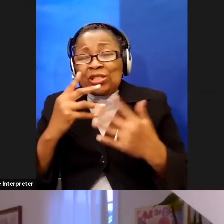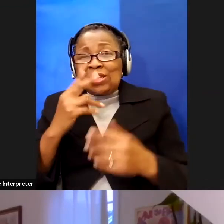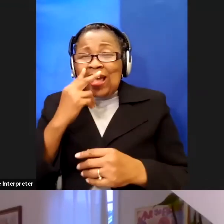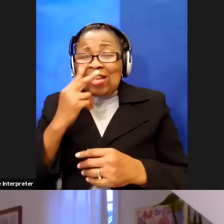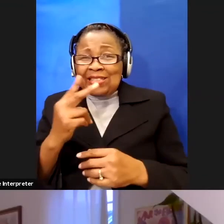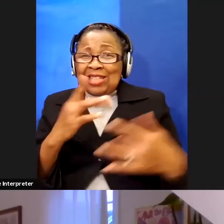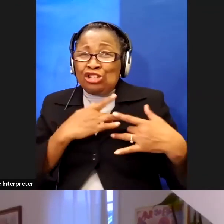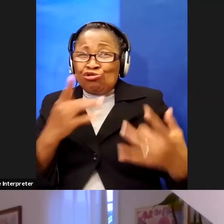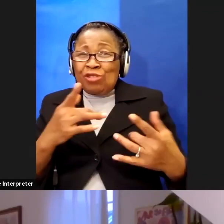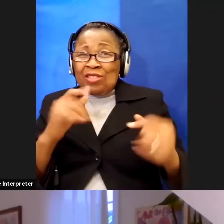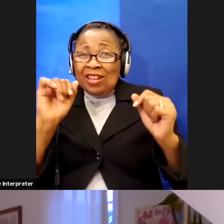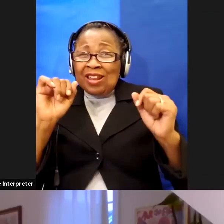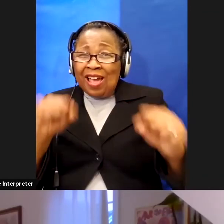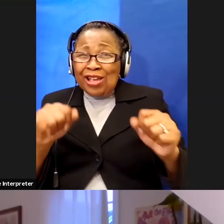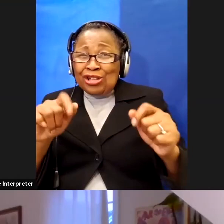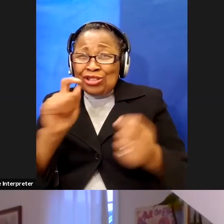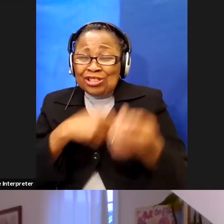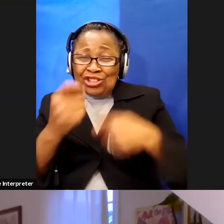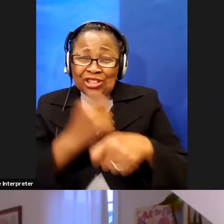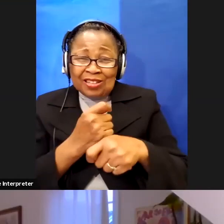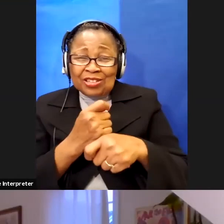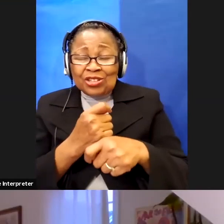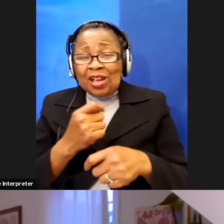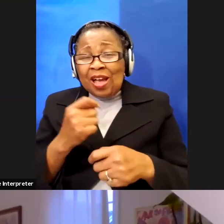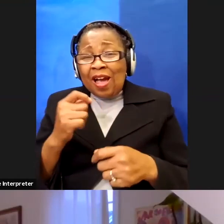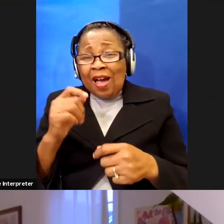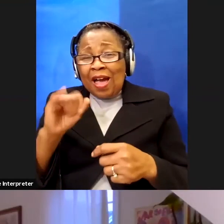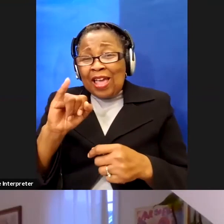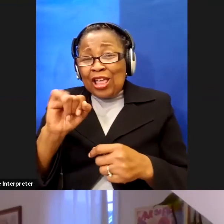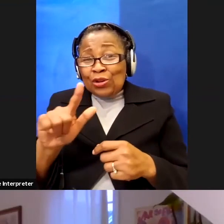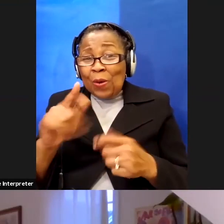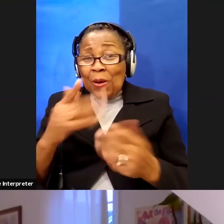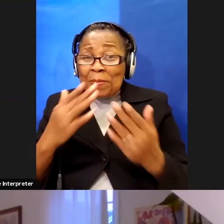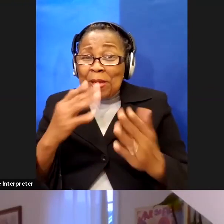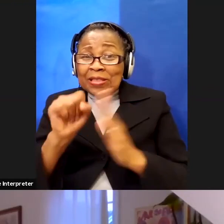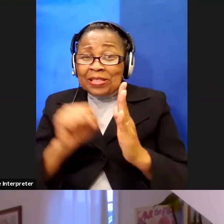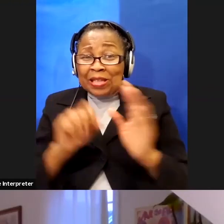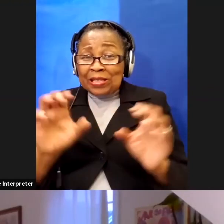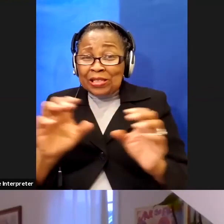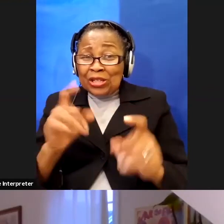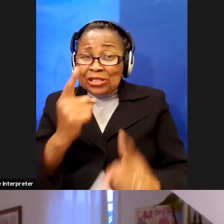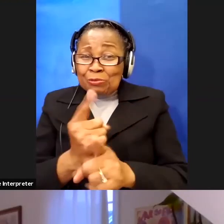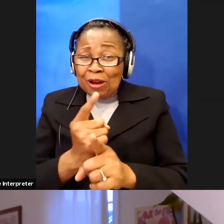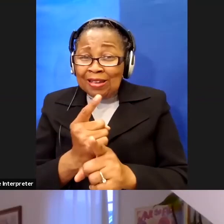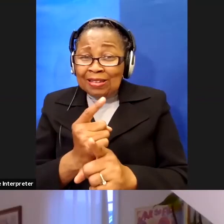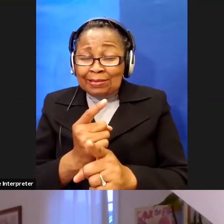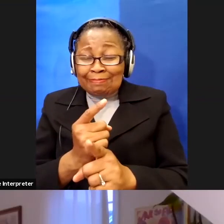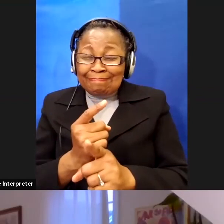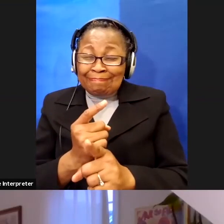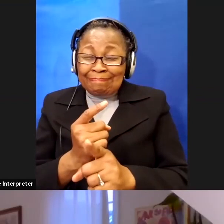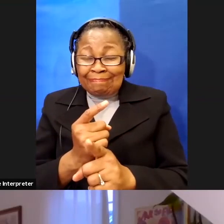could reverse. Maybe Illinois can be the state that does it right. And what I see is